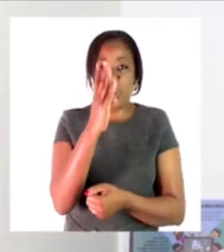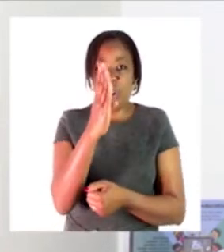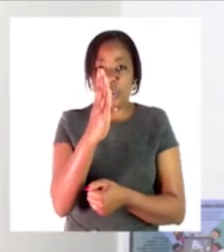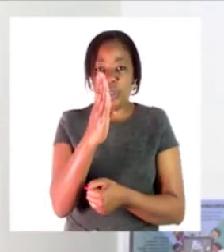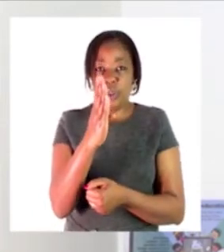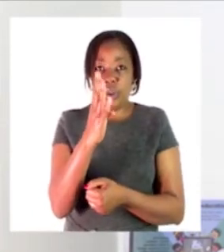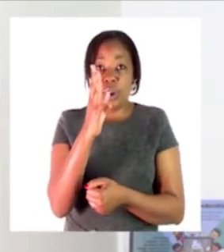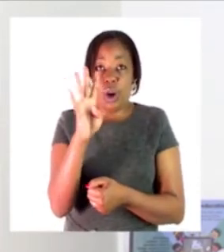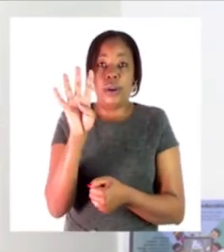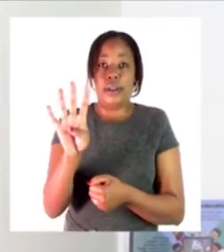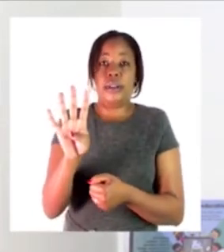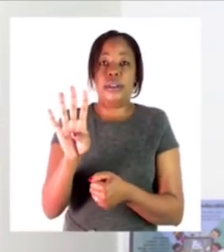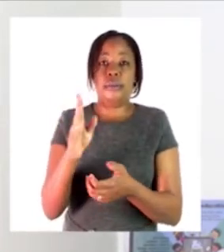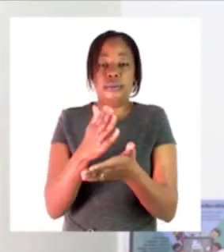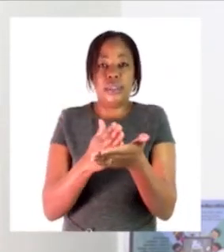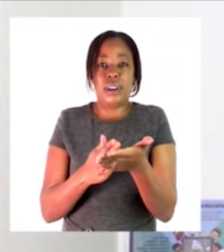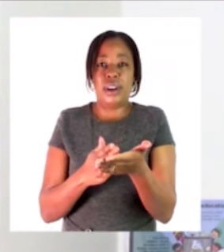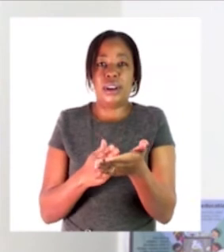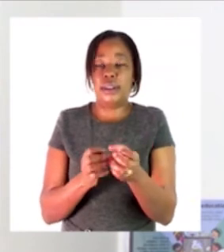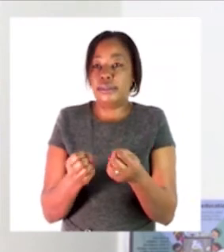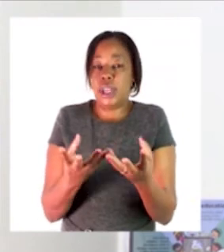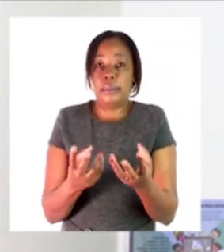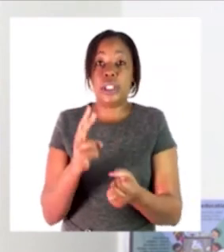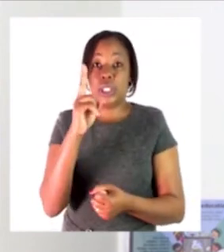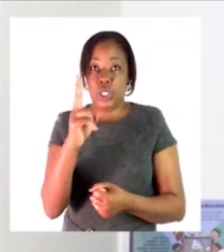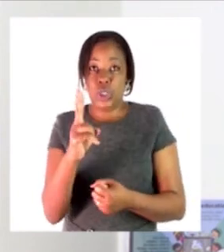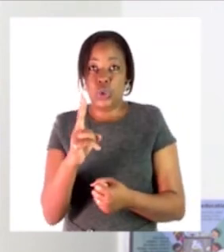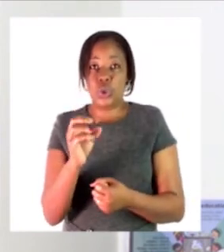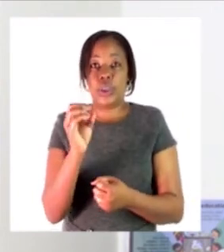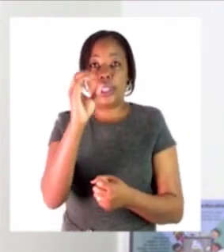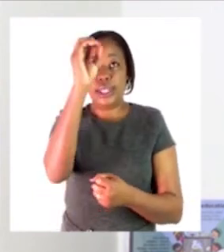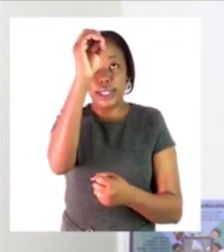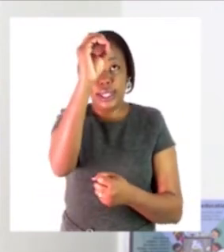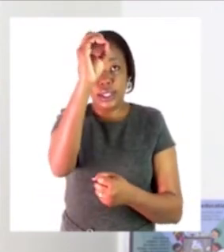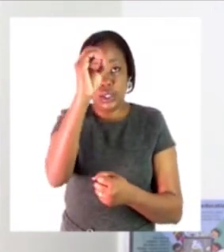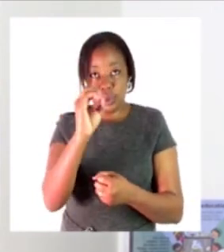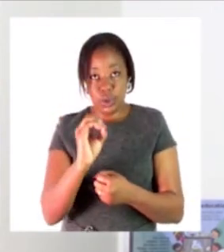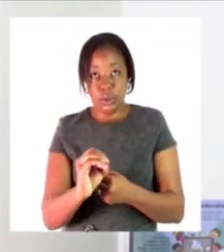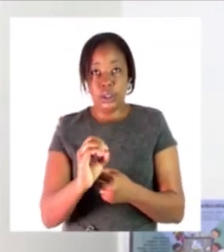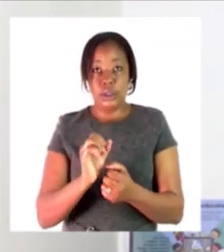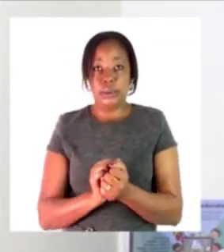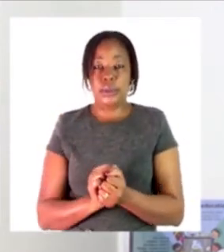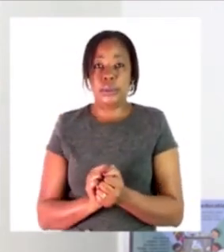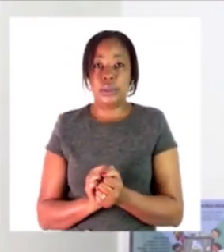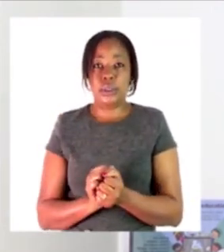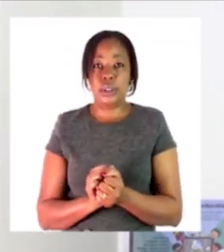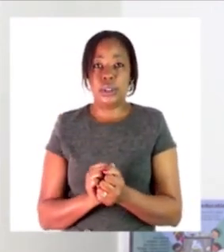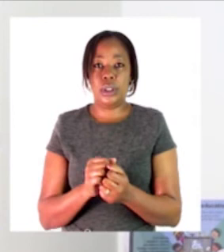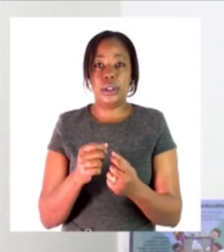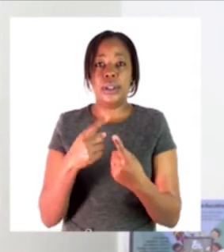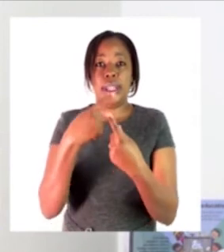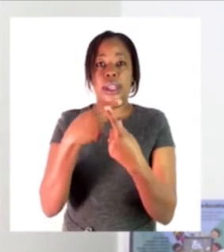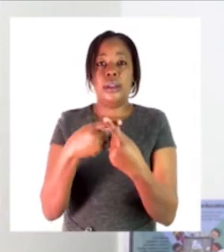a 4. So a 0 just comes down. Then 20 plus what? What about a